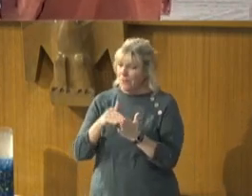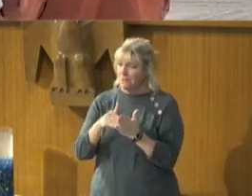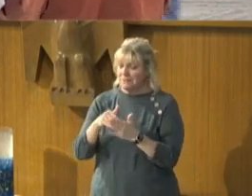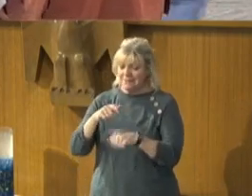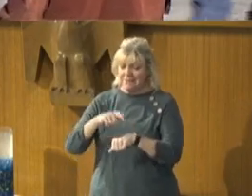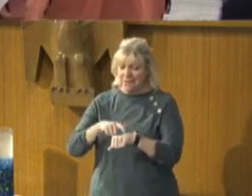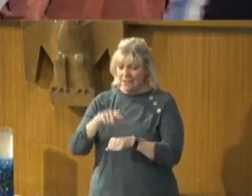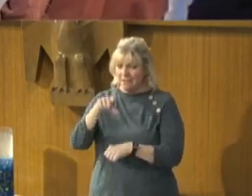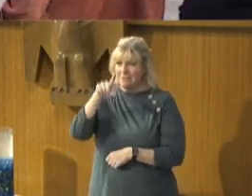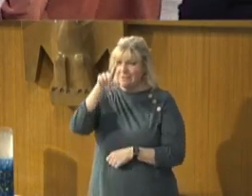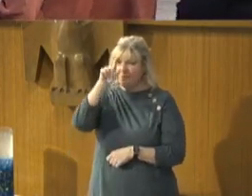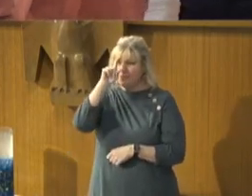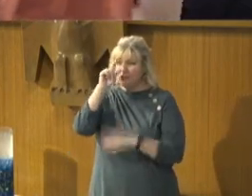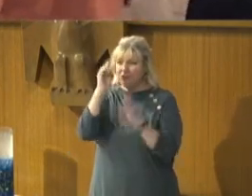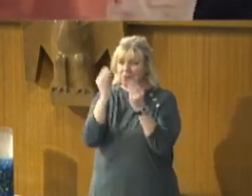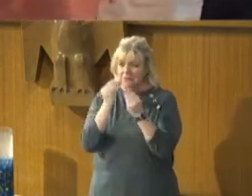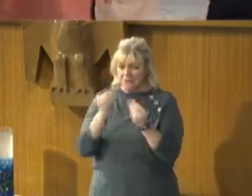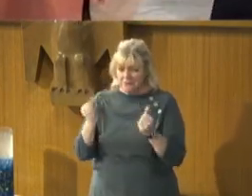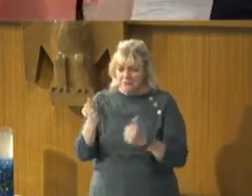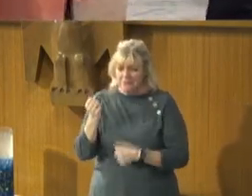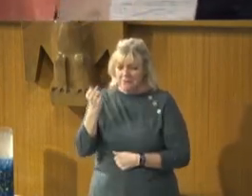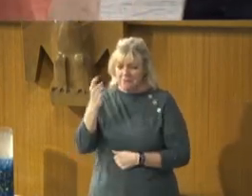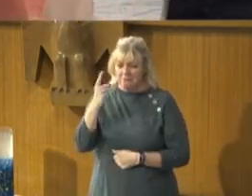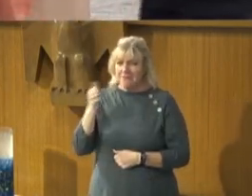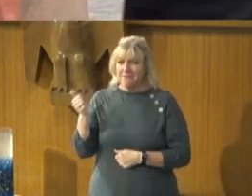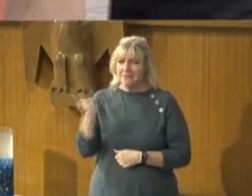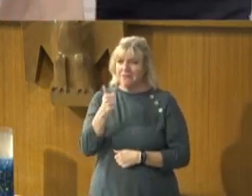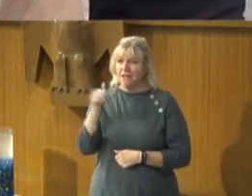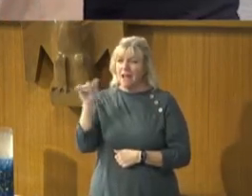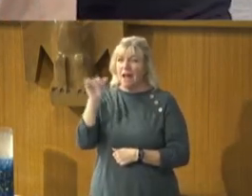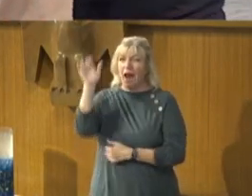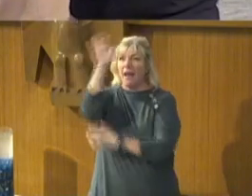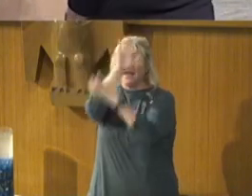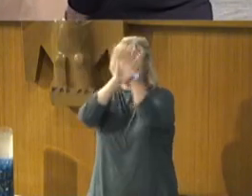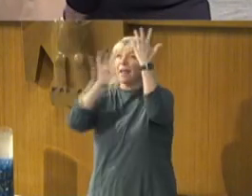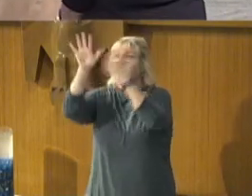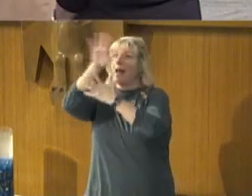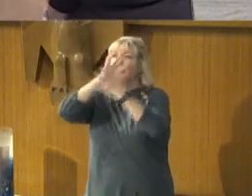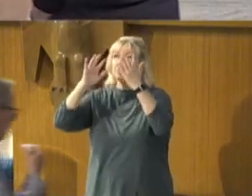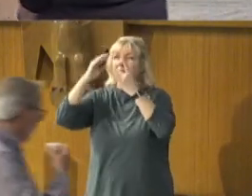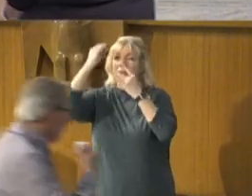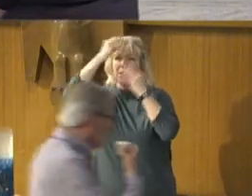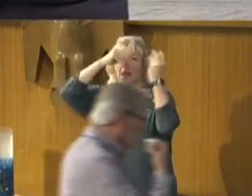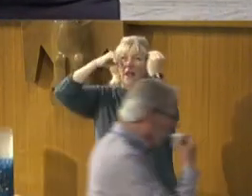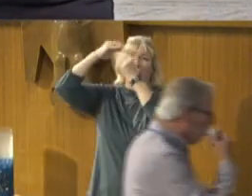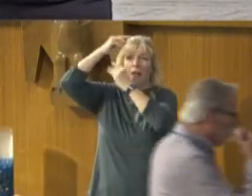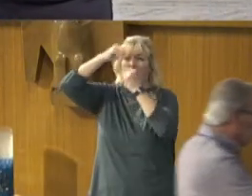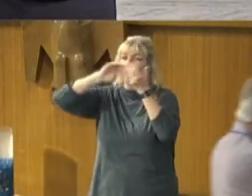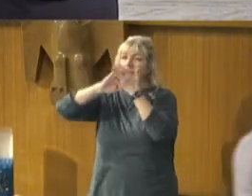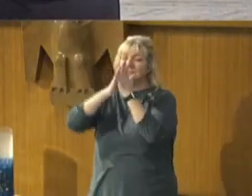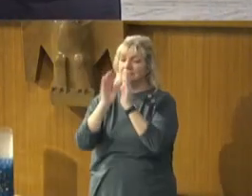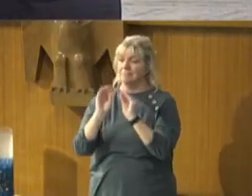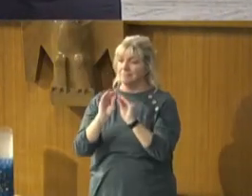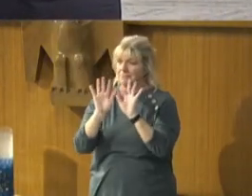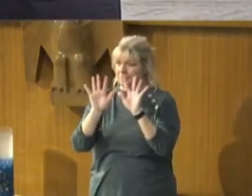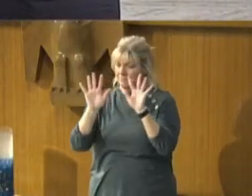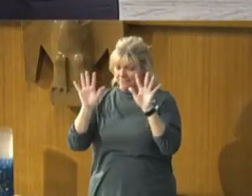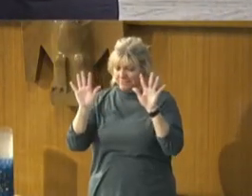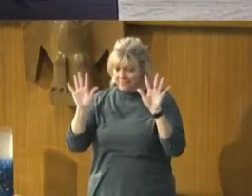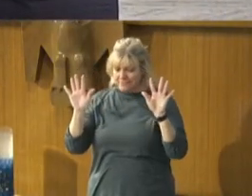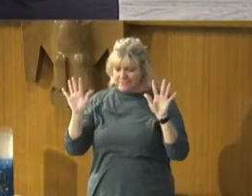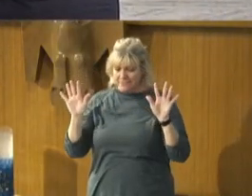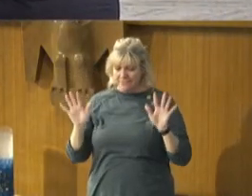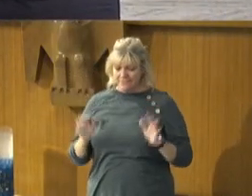times the mysteries unfold themselves like galaxies in my head.